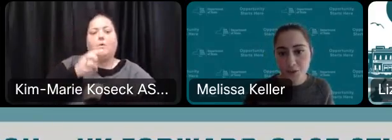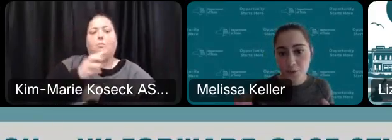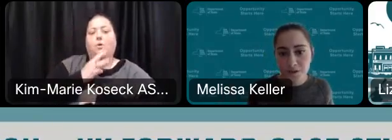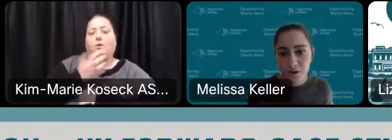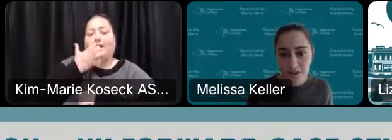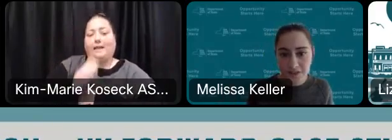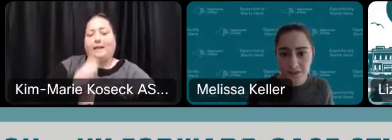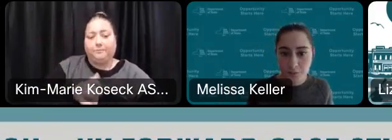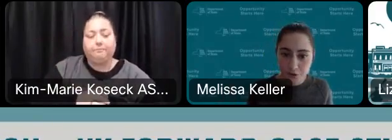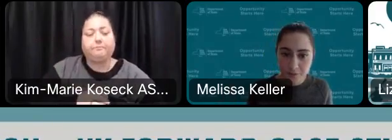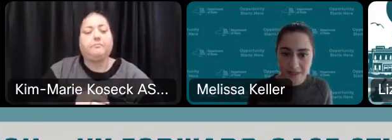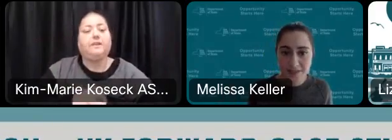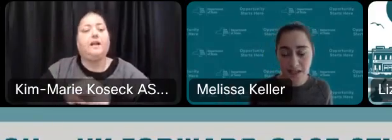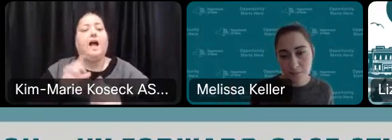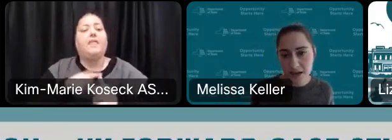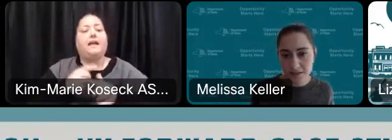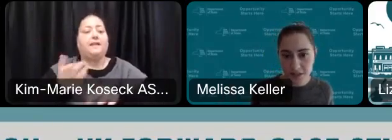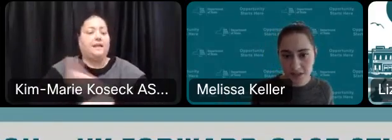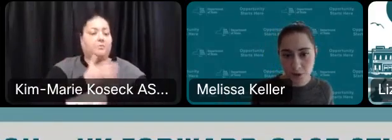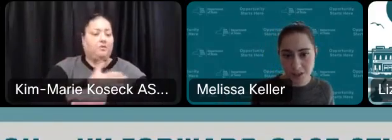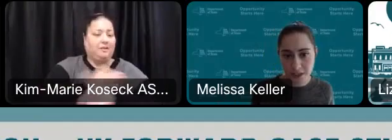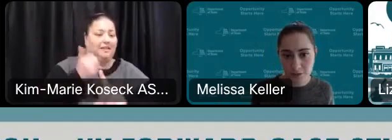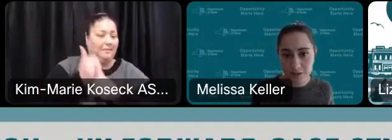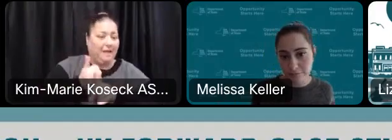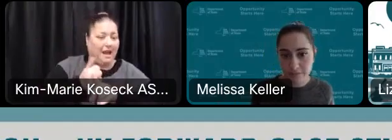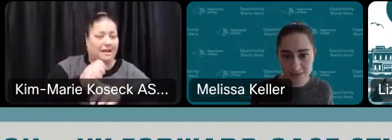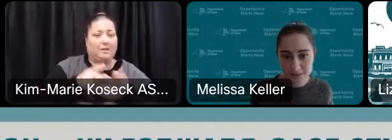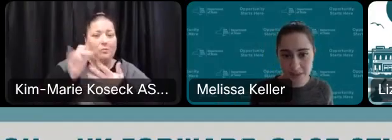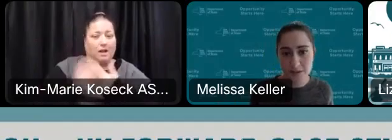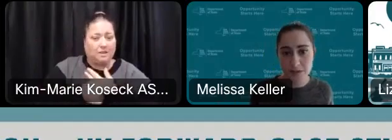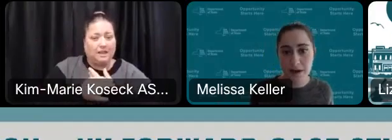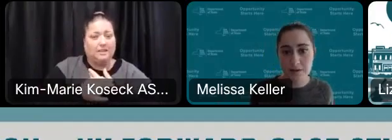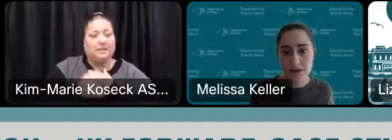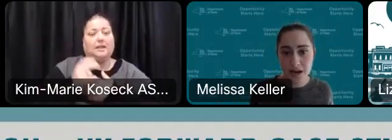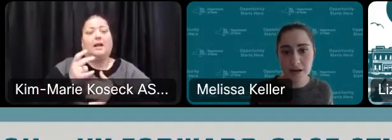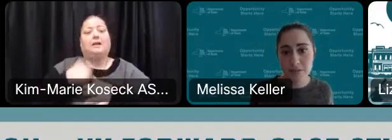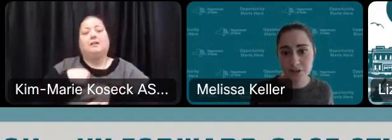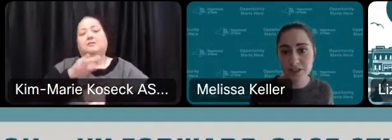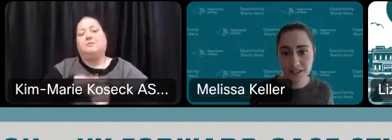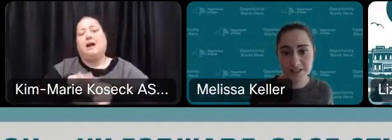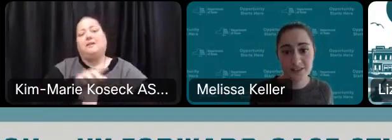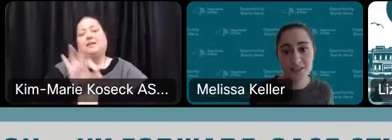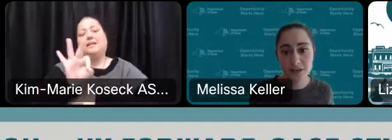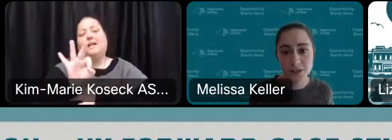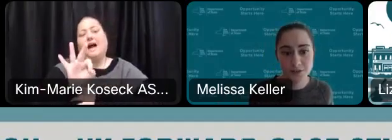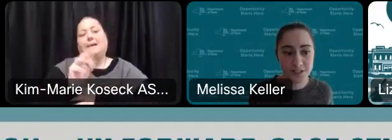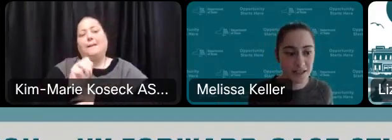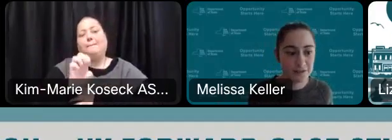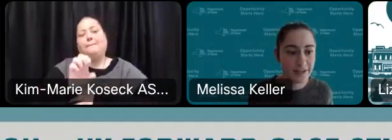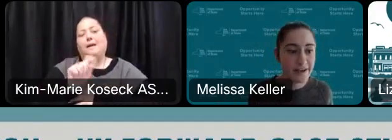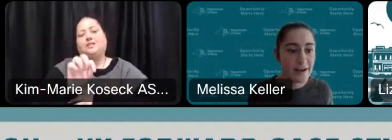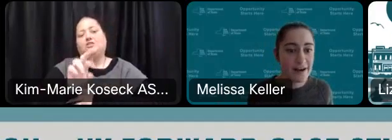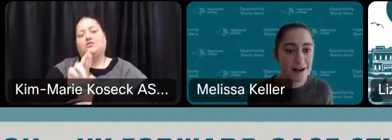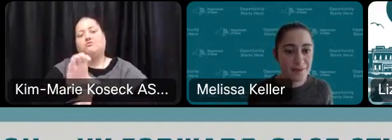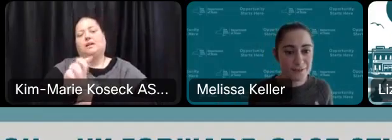So with all of these improvements, the impact of this project we estimate to be about 9 metric tons of CO2